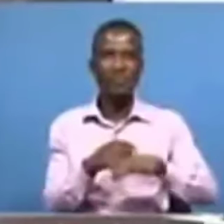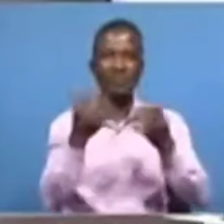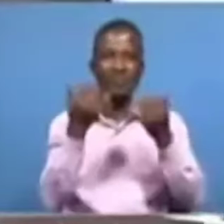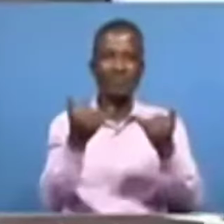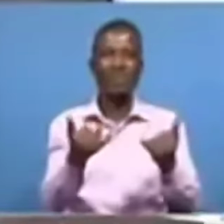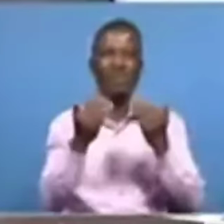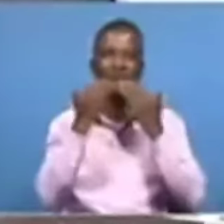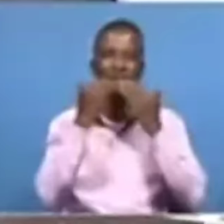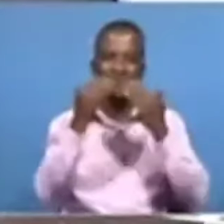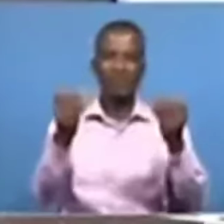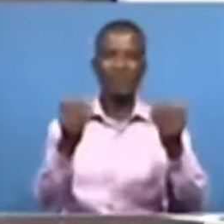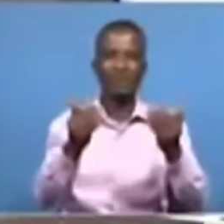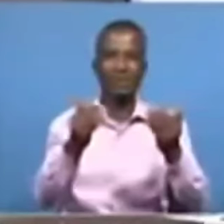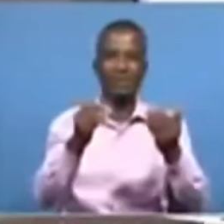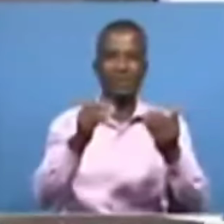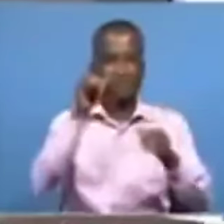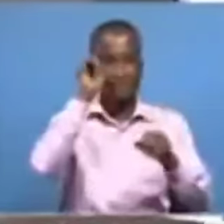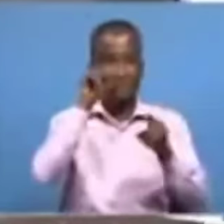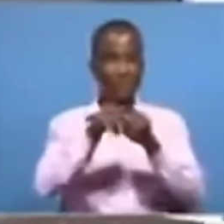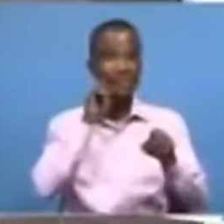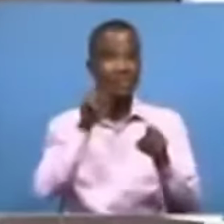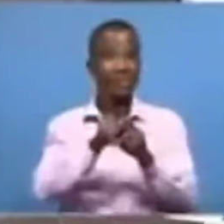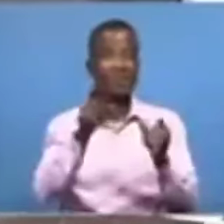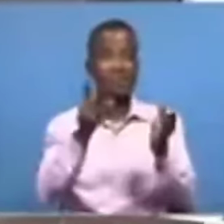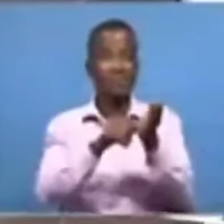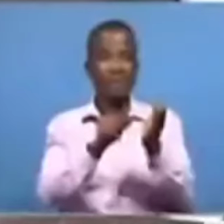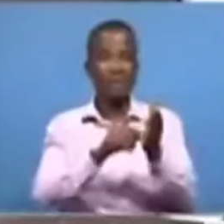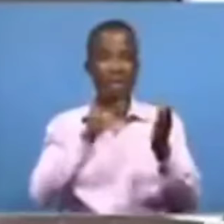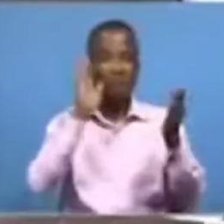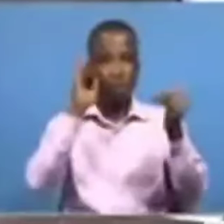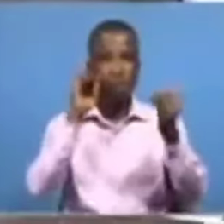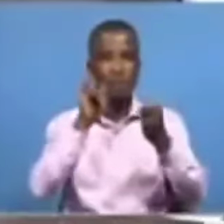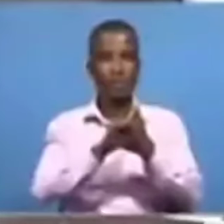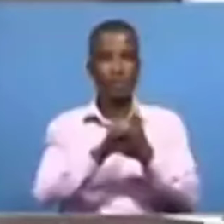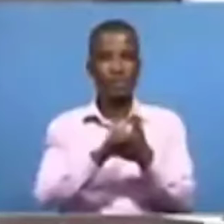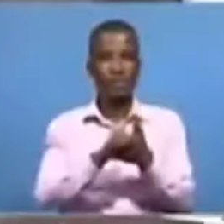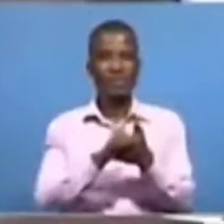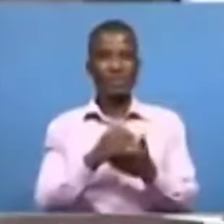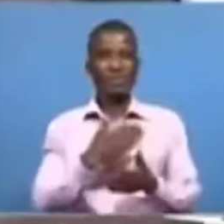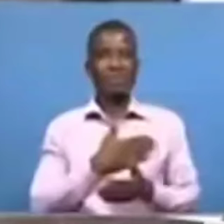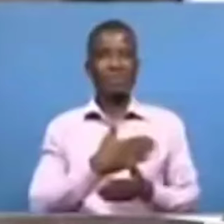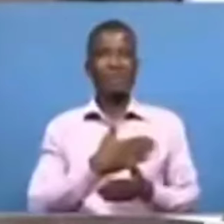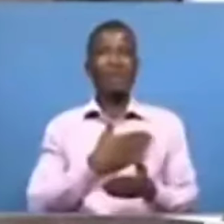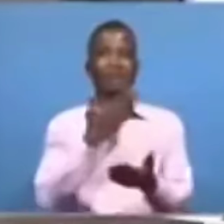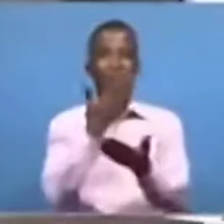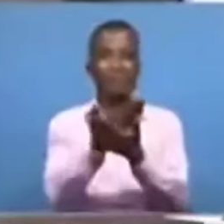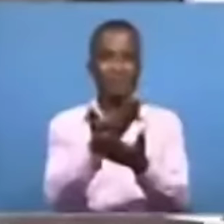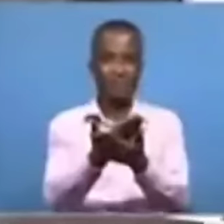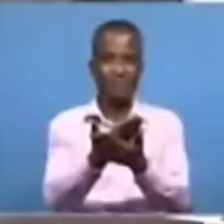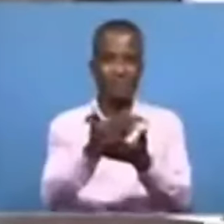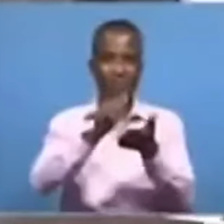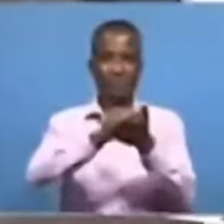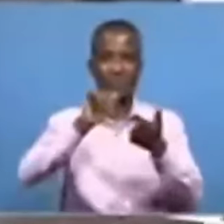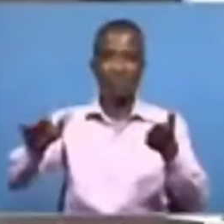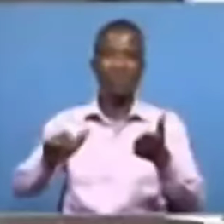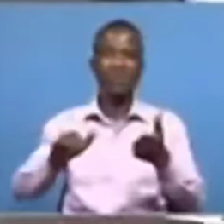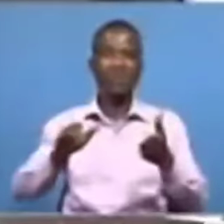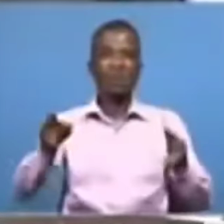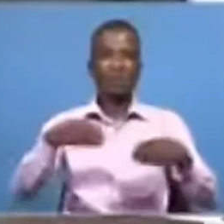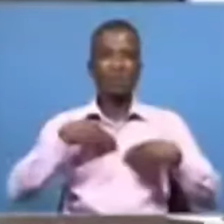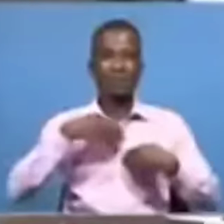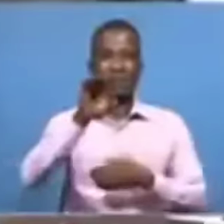so thank you very much, ladies and gentlemen of the press. I am hoping that my apology and retraction will be accepted by their